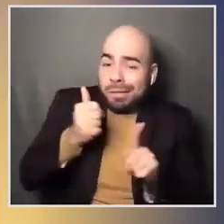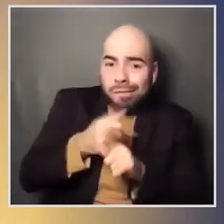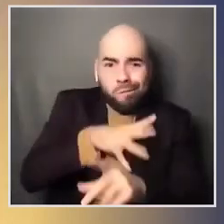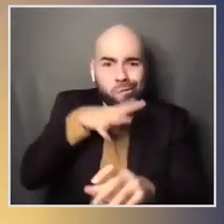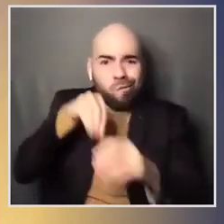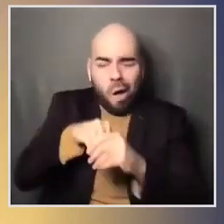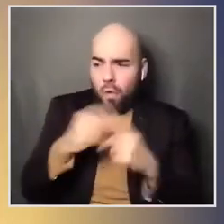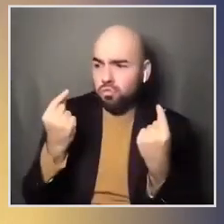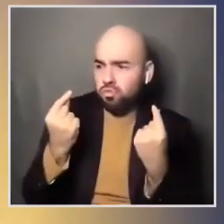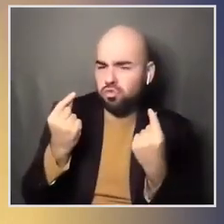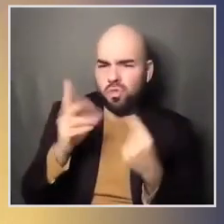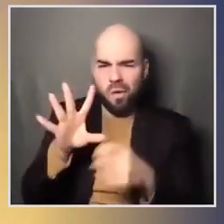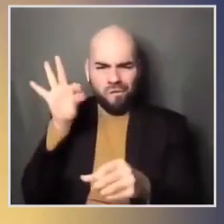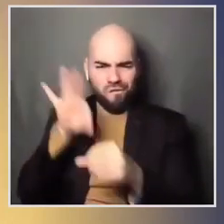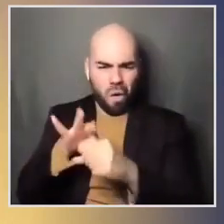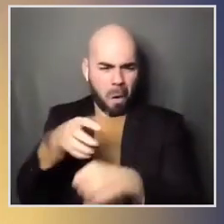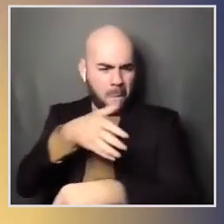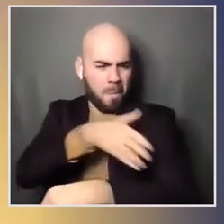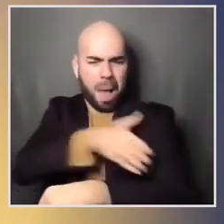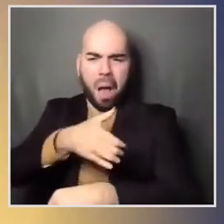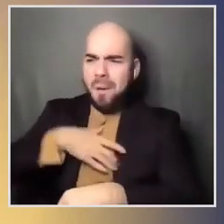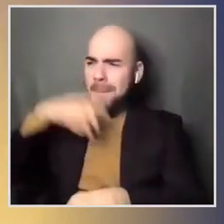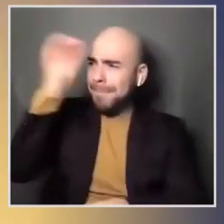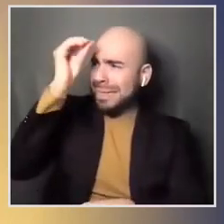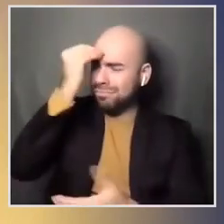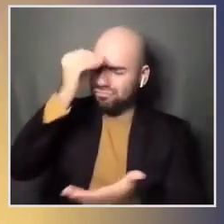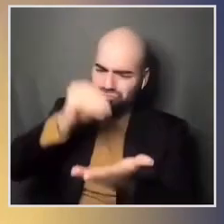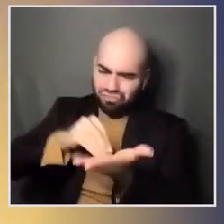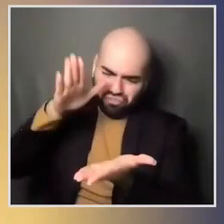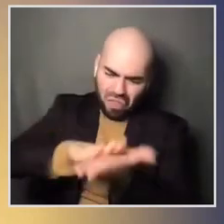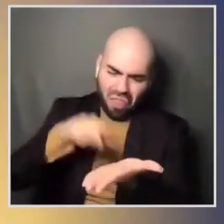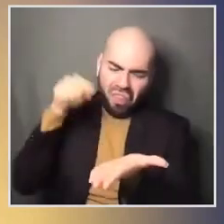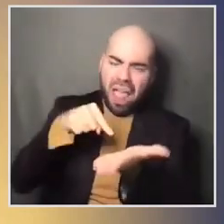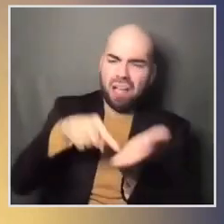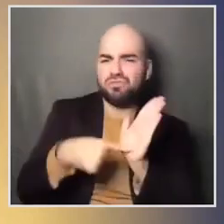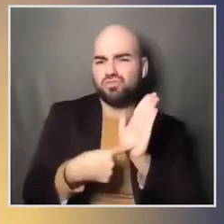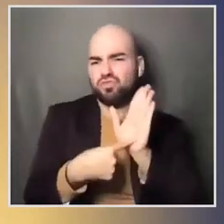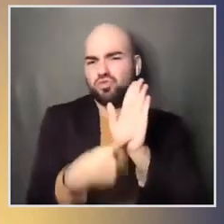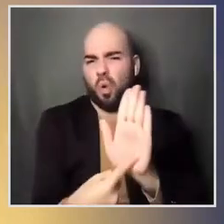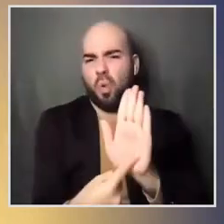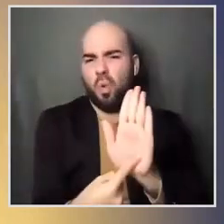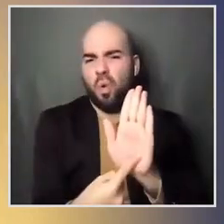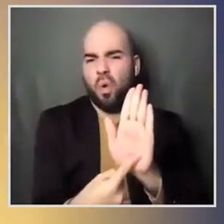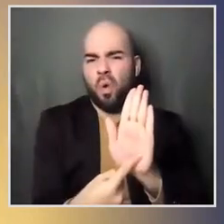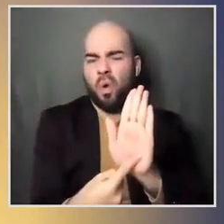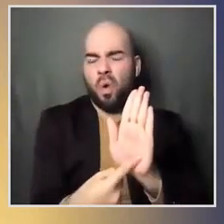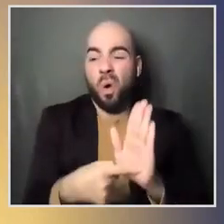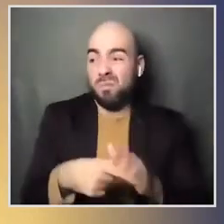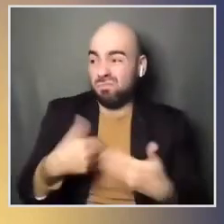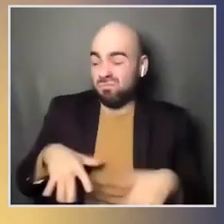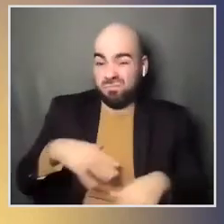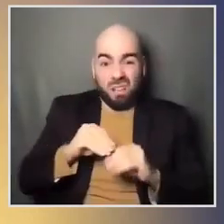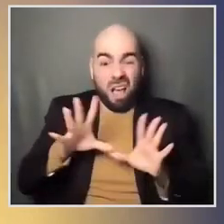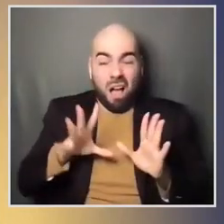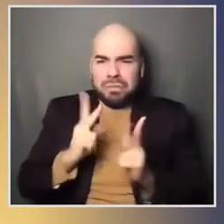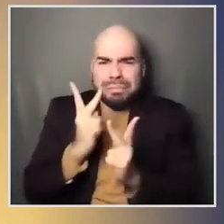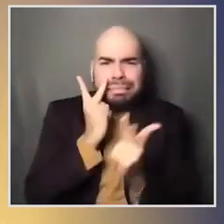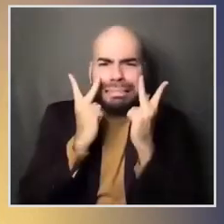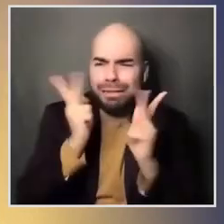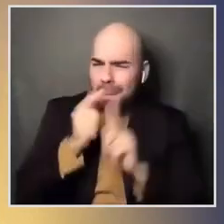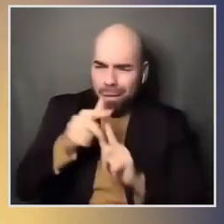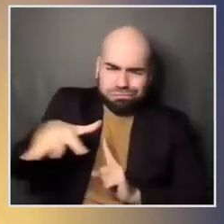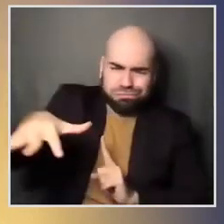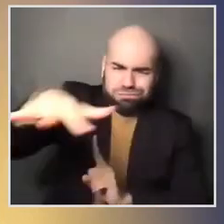their voice heard. And what's becoming clear each hour is that record number of Americans of all races,